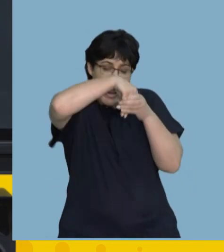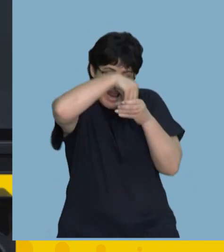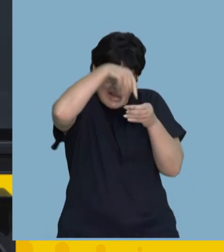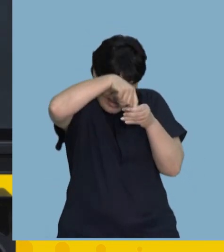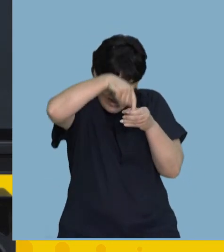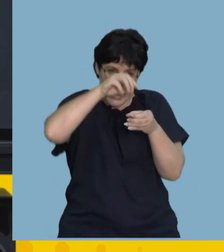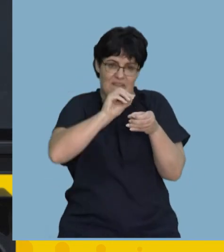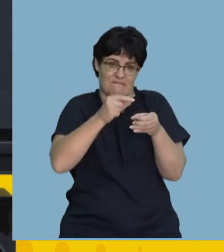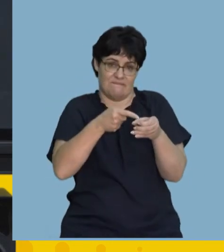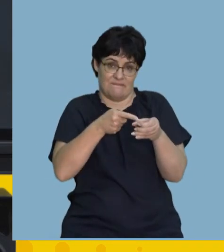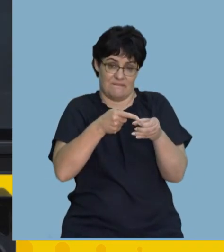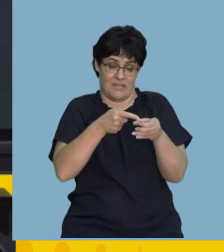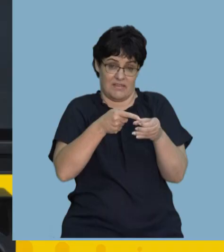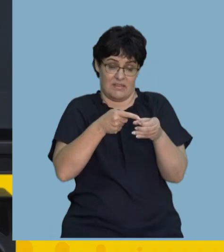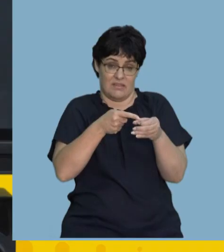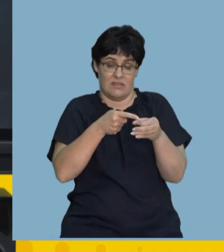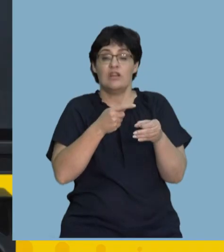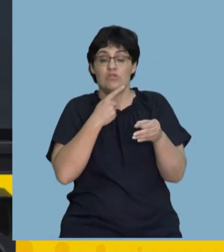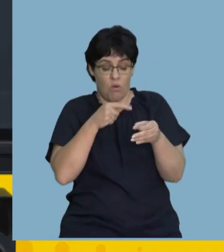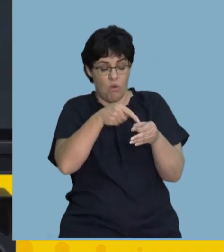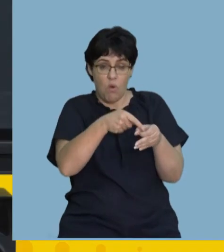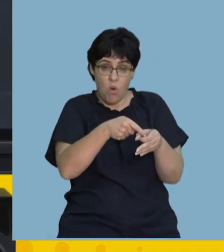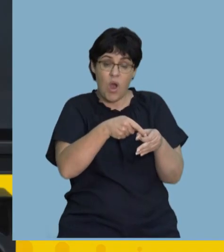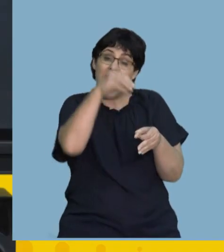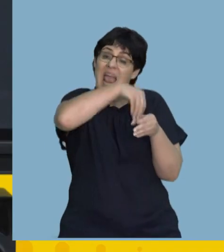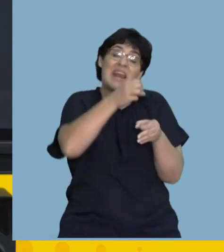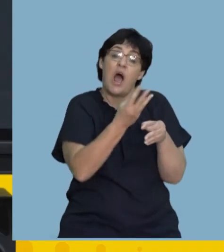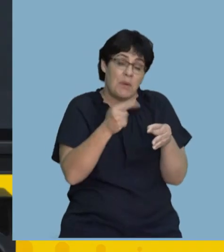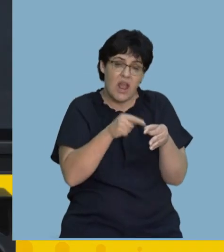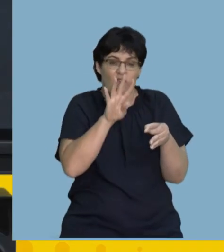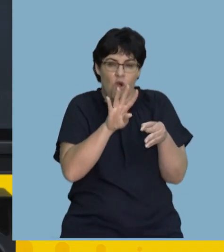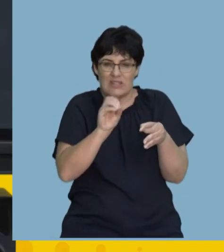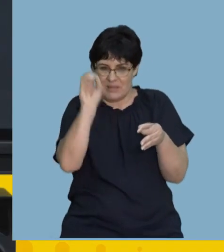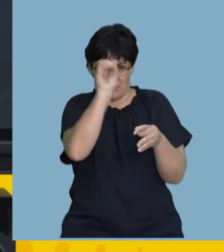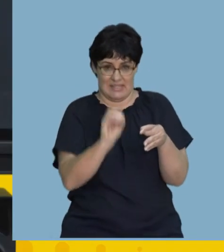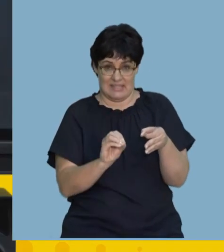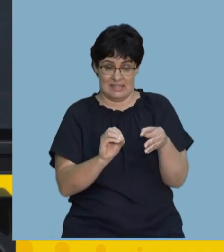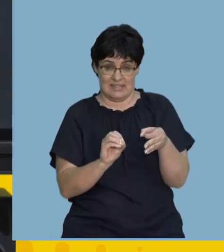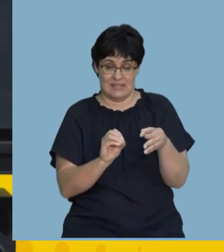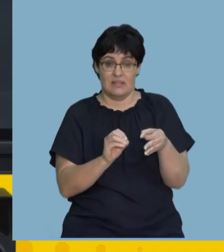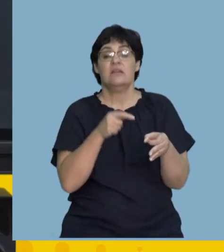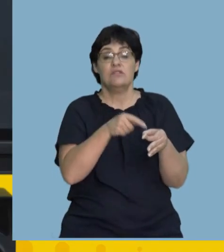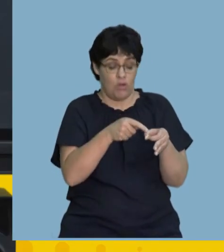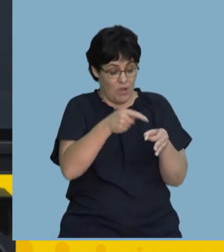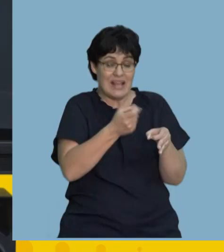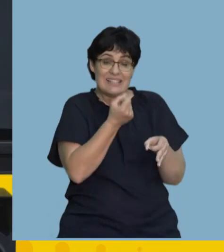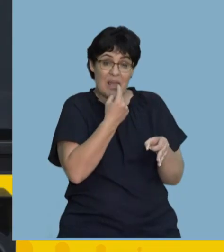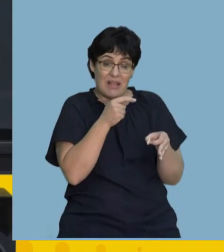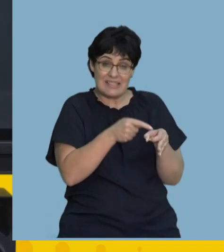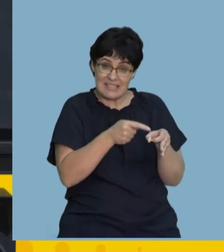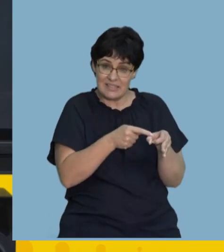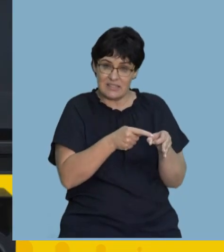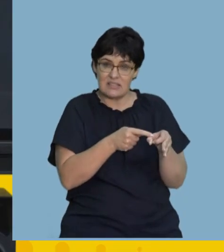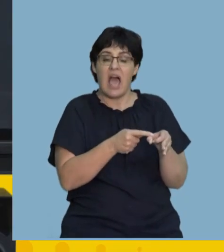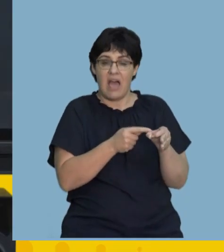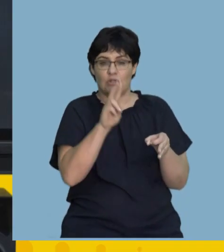carbonate, and the proportion of it is 40%, okay? So we are already told that the antacid tablet has a mass of 2